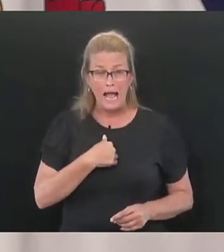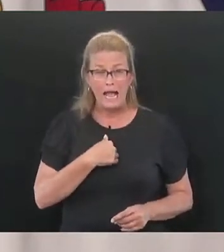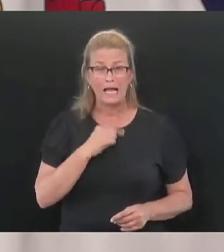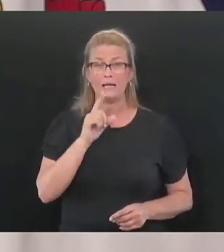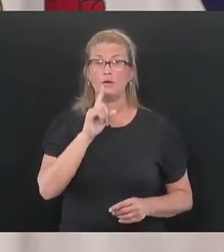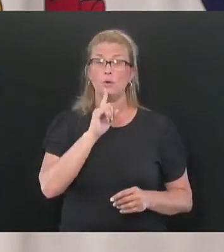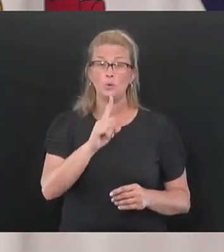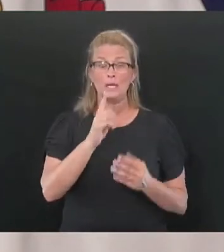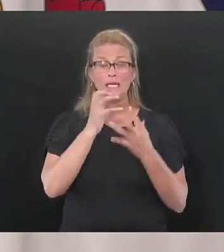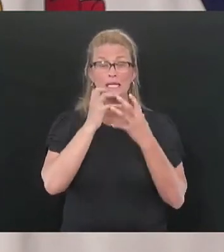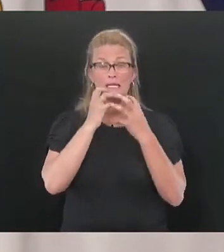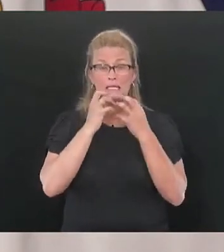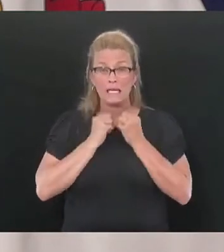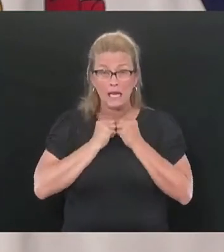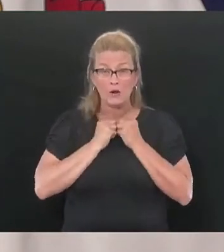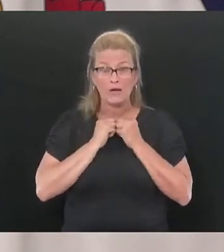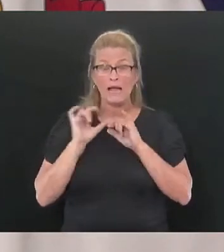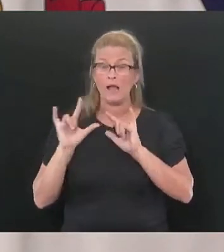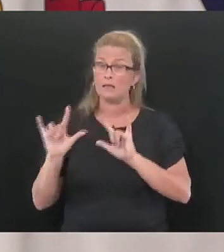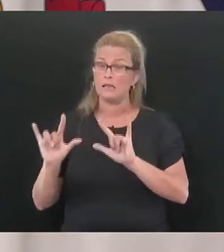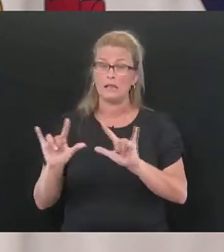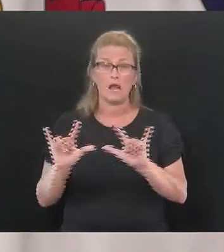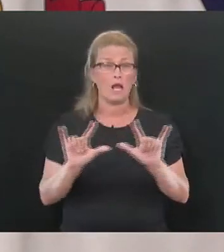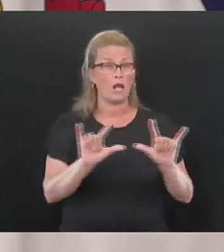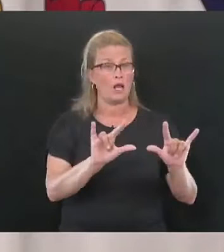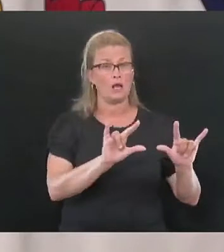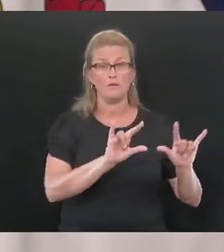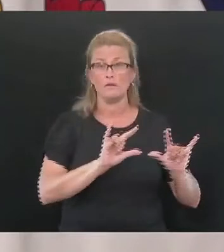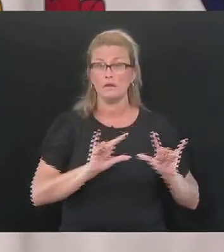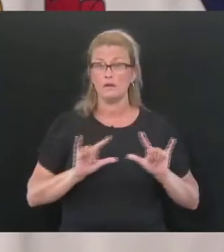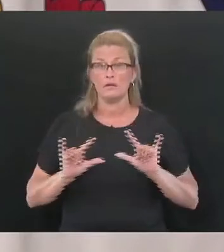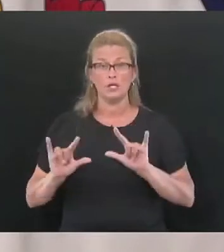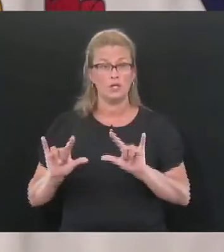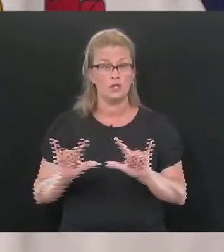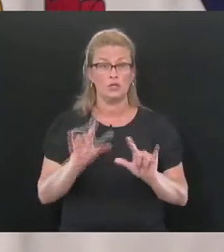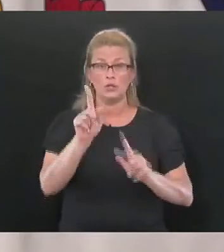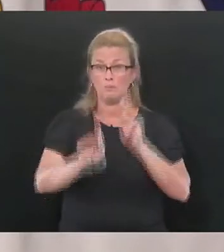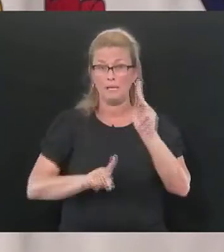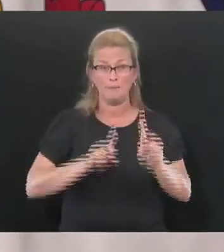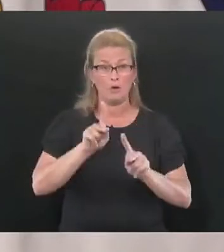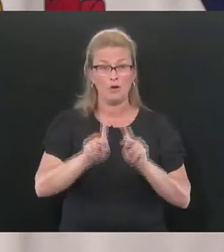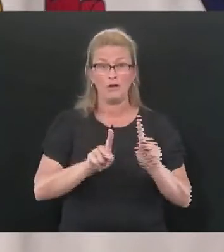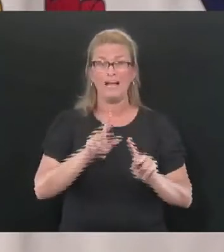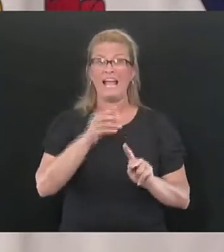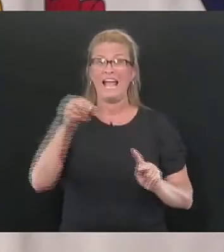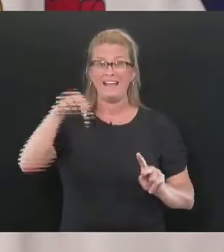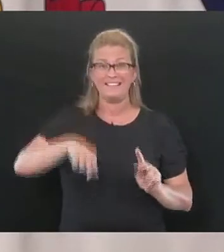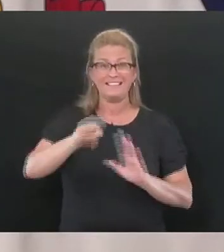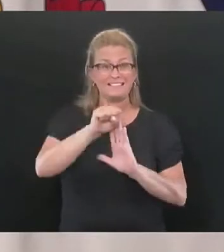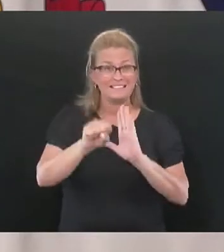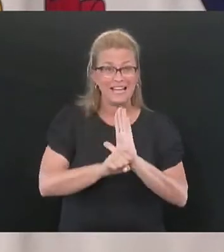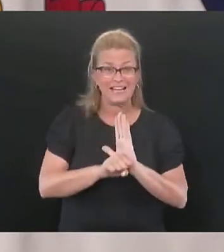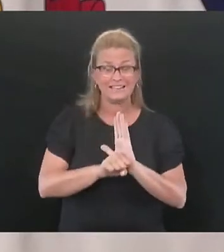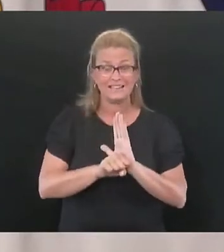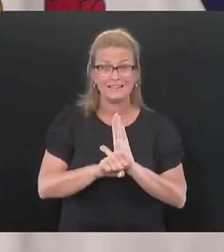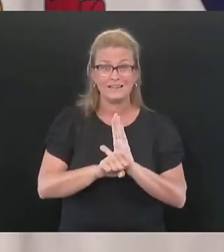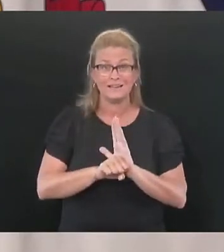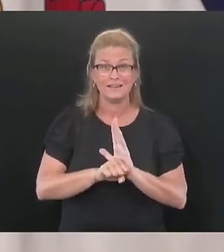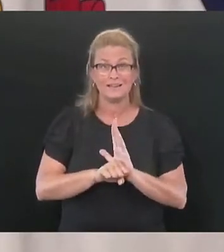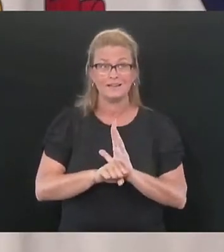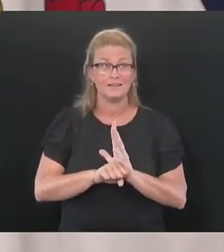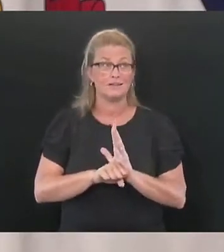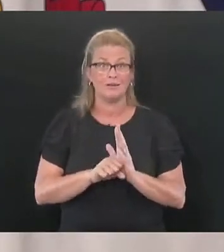you with everything in me. And I love this great state, like I said, probably beyond